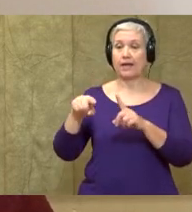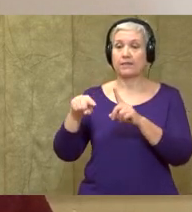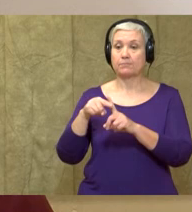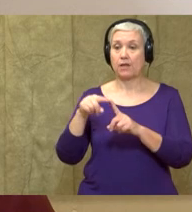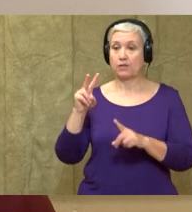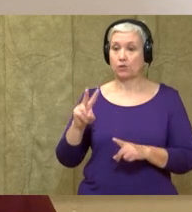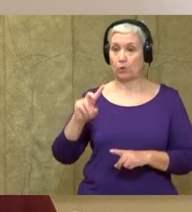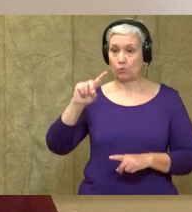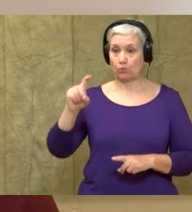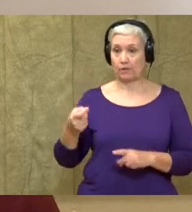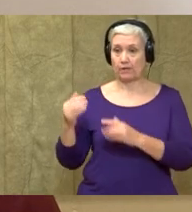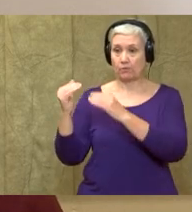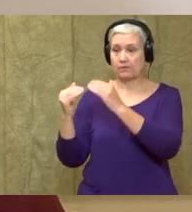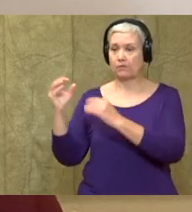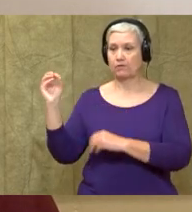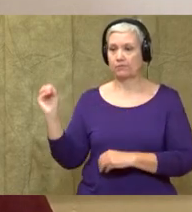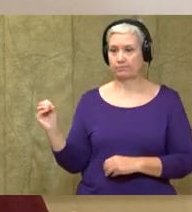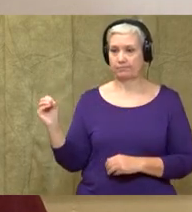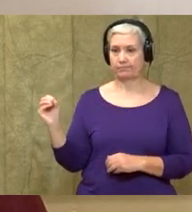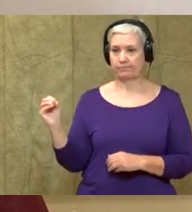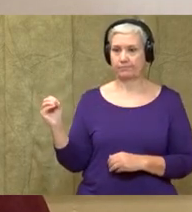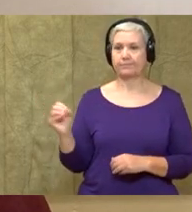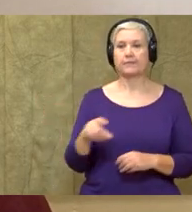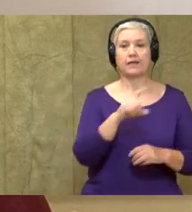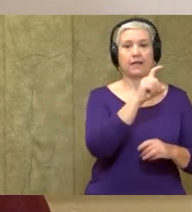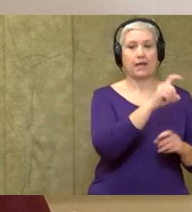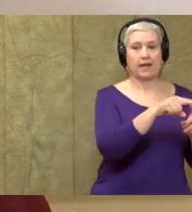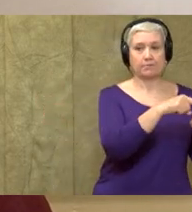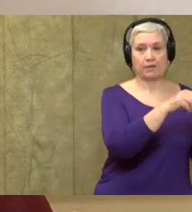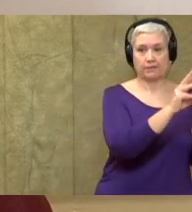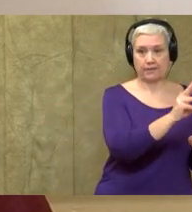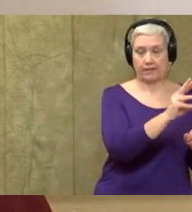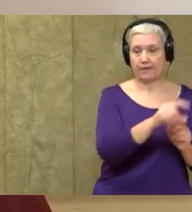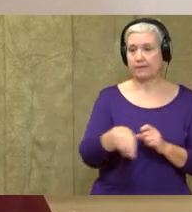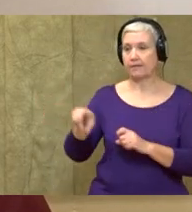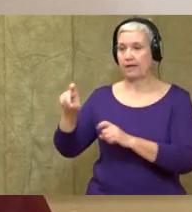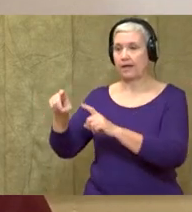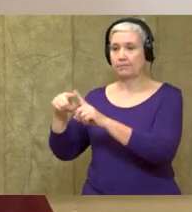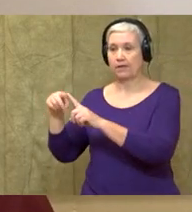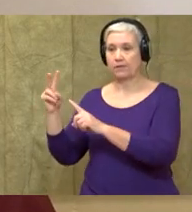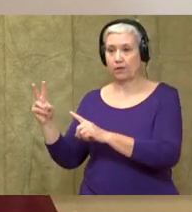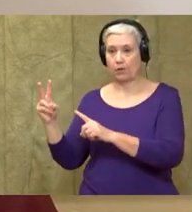plus 2 is equal to 0 for solutions of negative 6